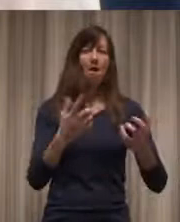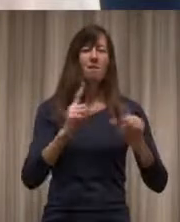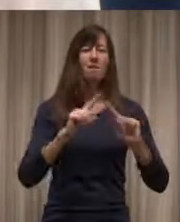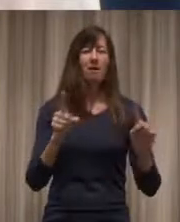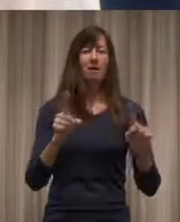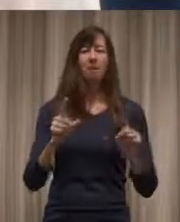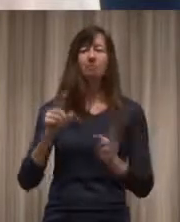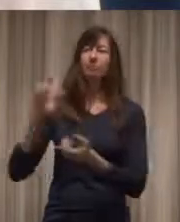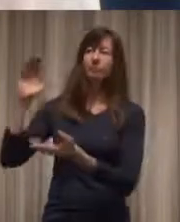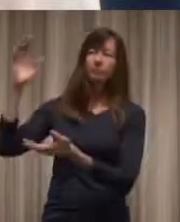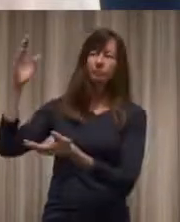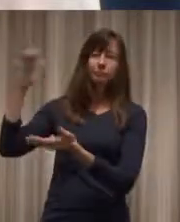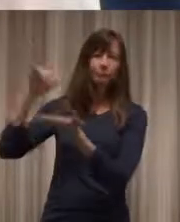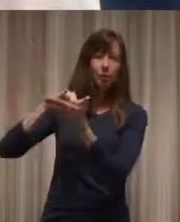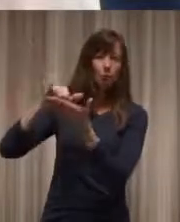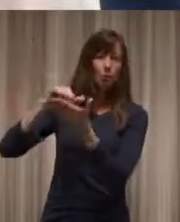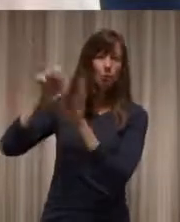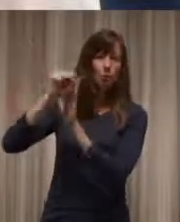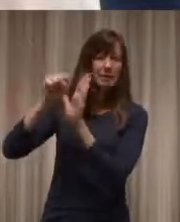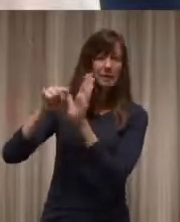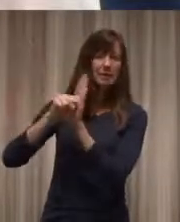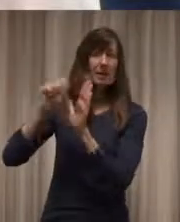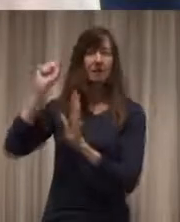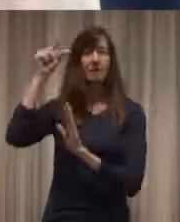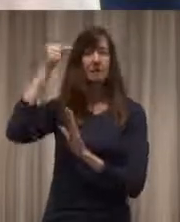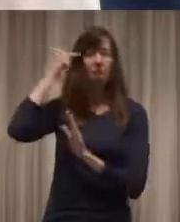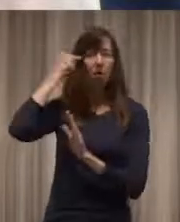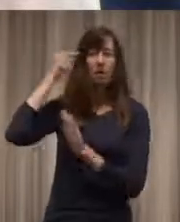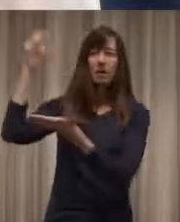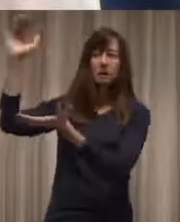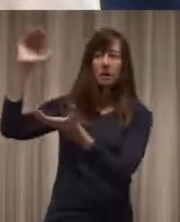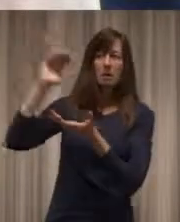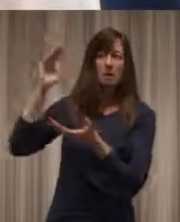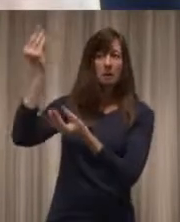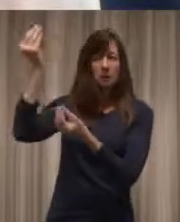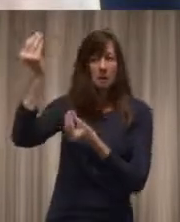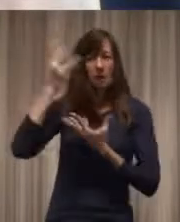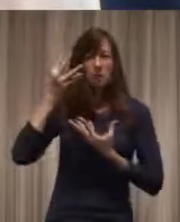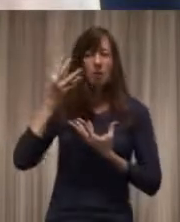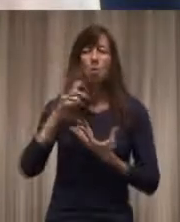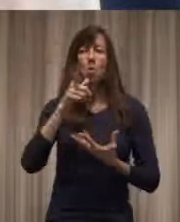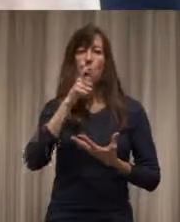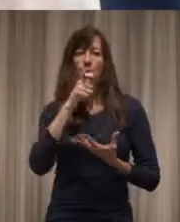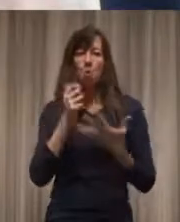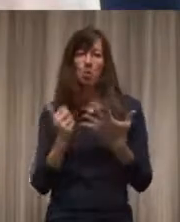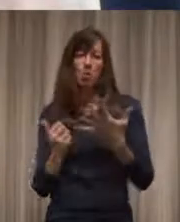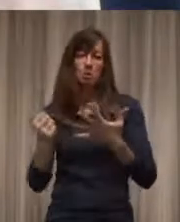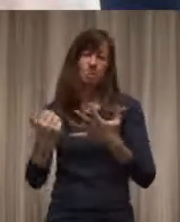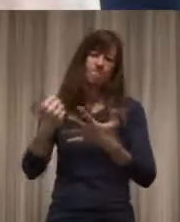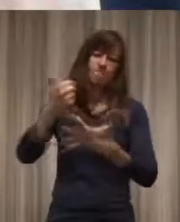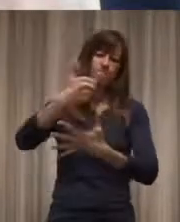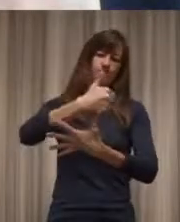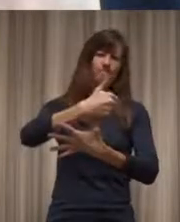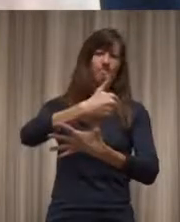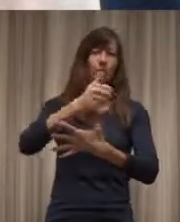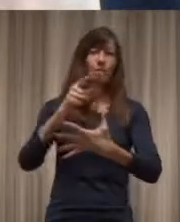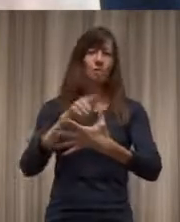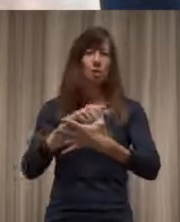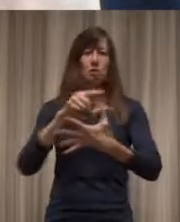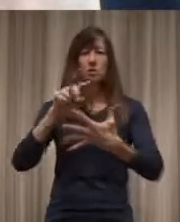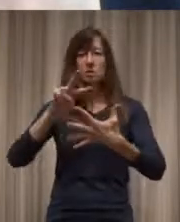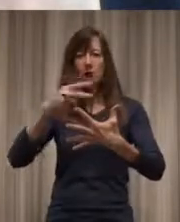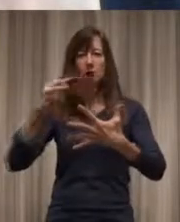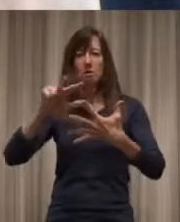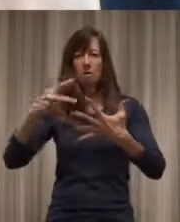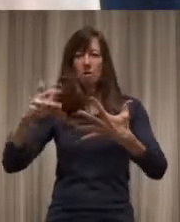eligibility to different groups of people, rank ordered by risk and priority, that will really be what limits how quickly